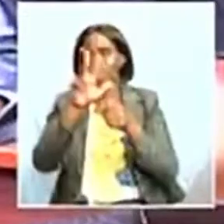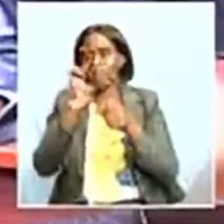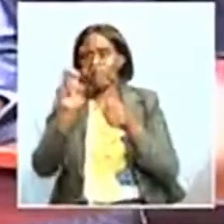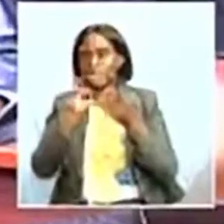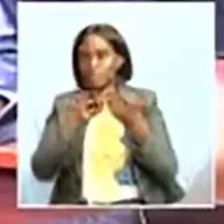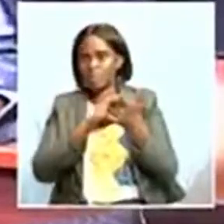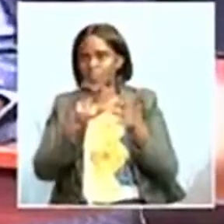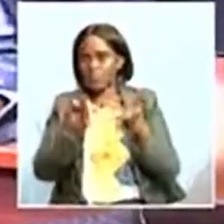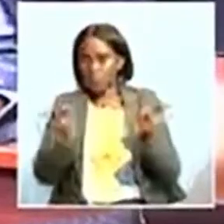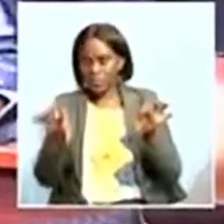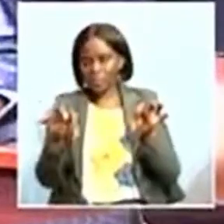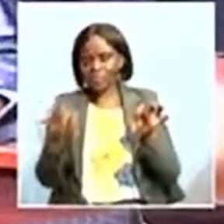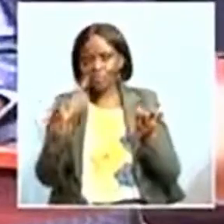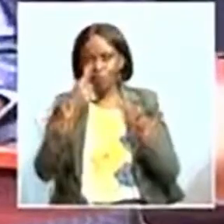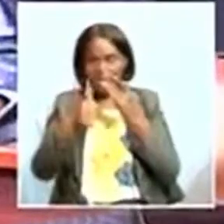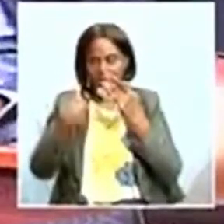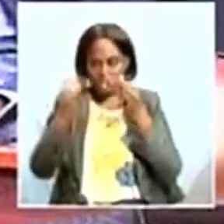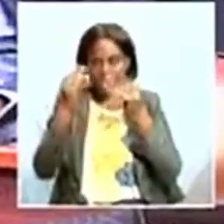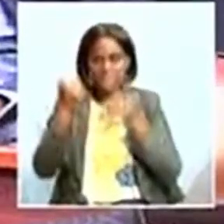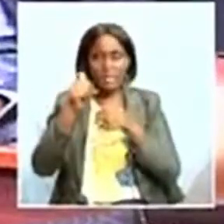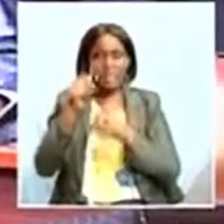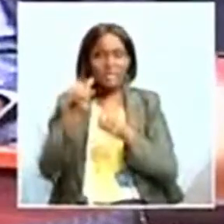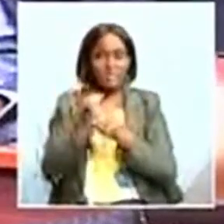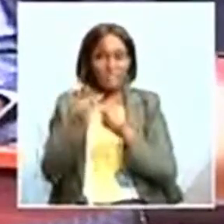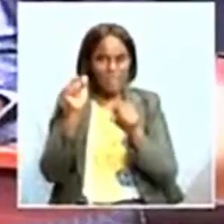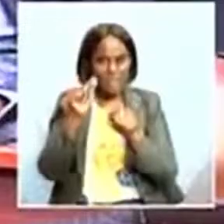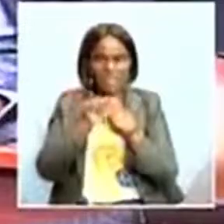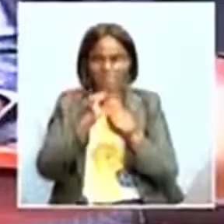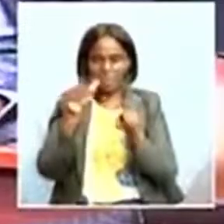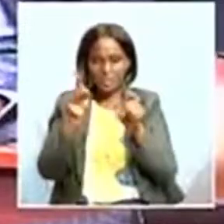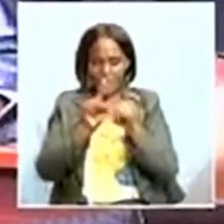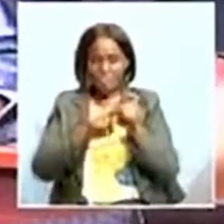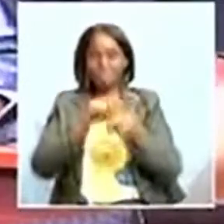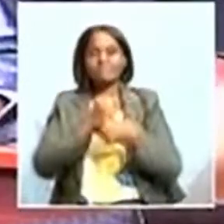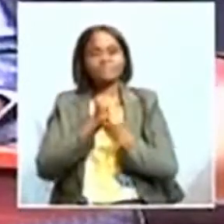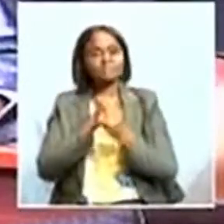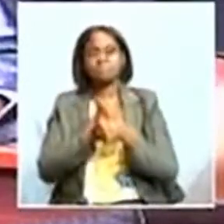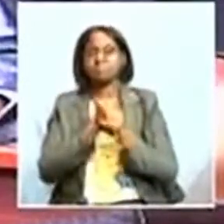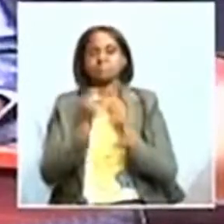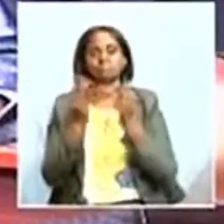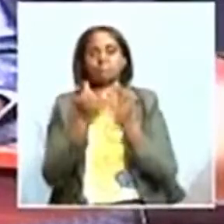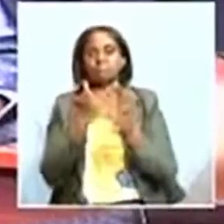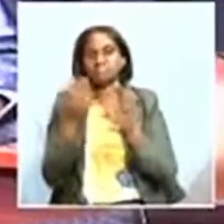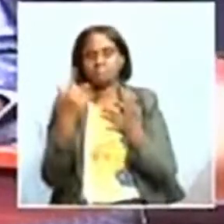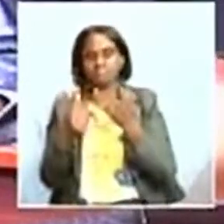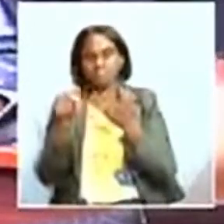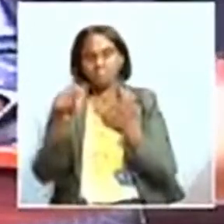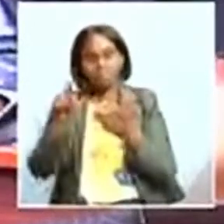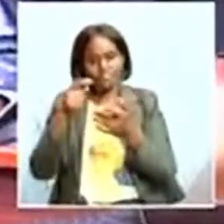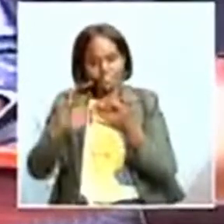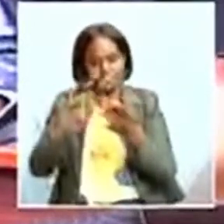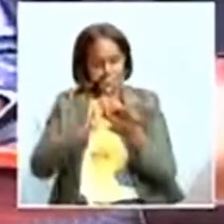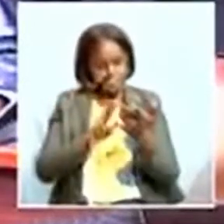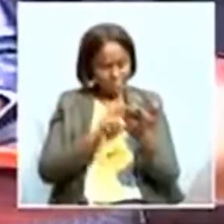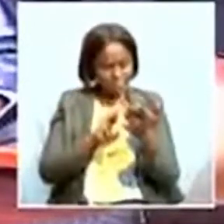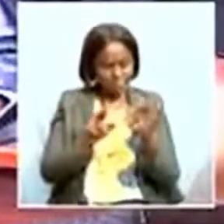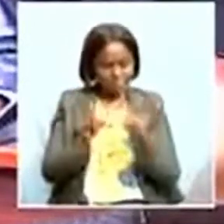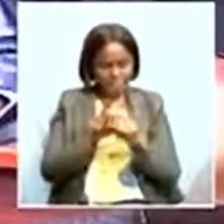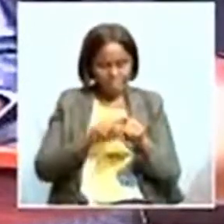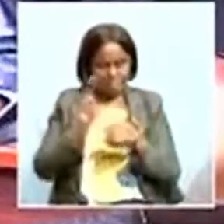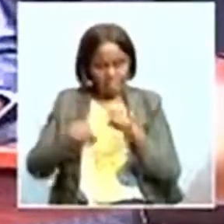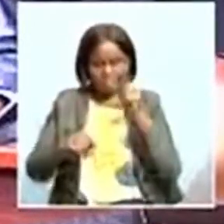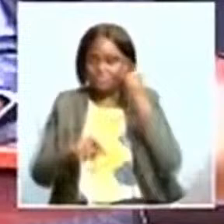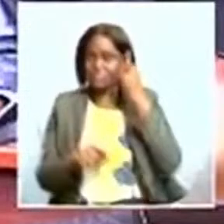million children who are 10 years cannot comprehend anything that they read. They will read, they cannot